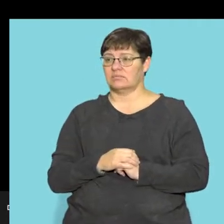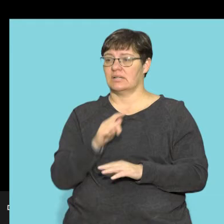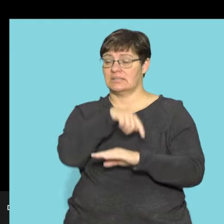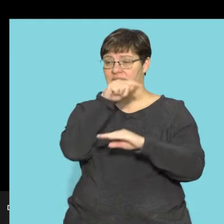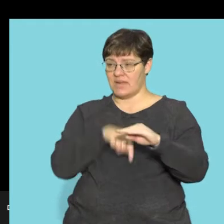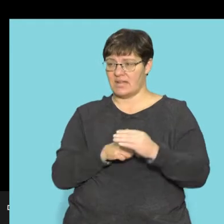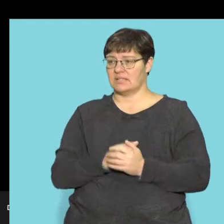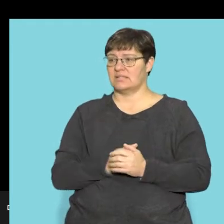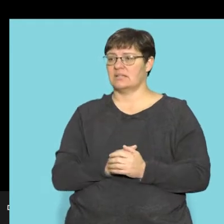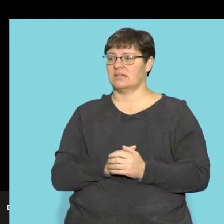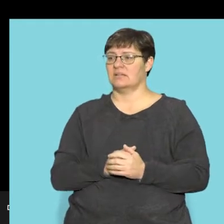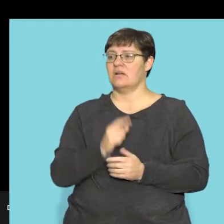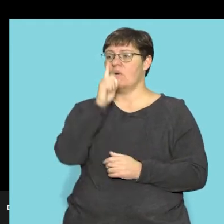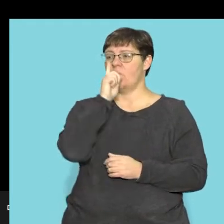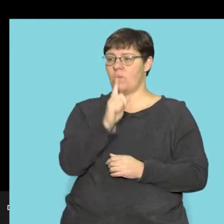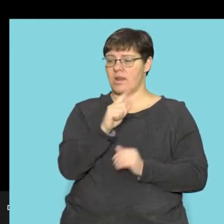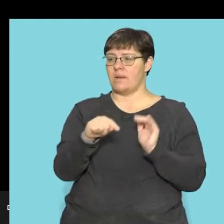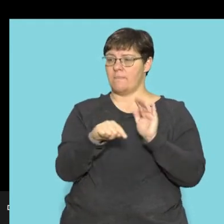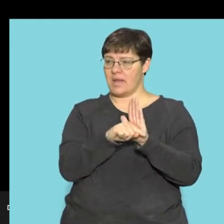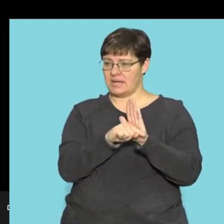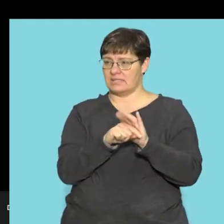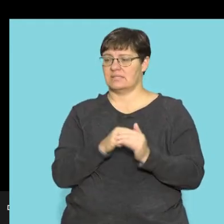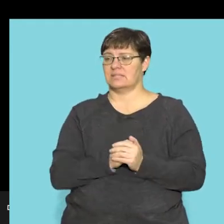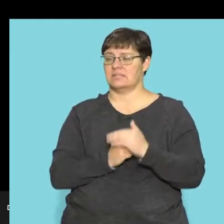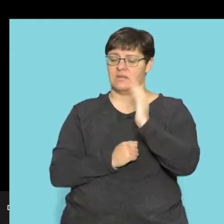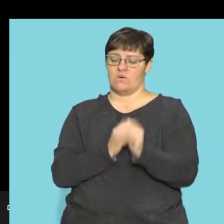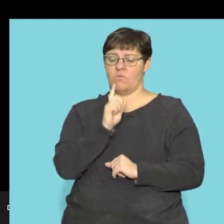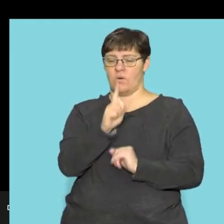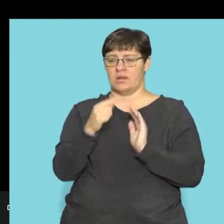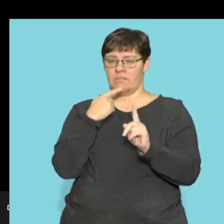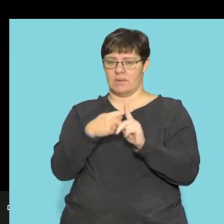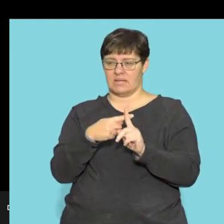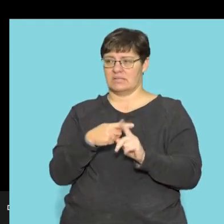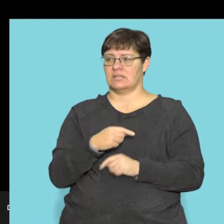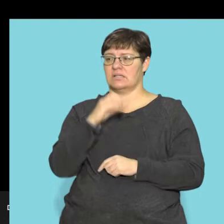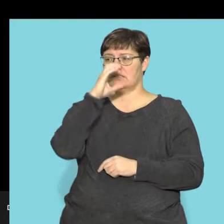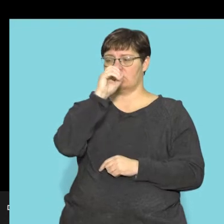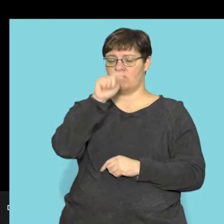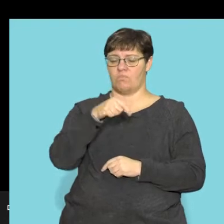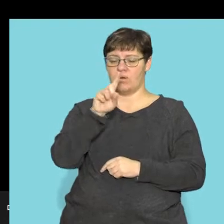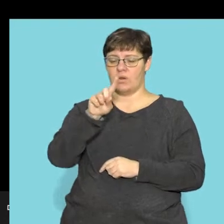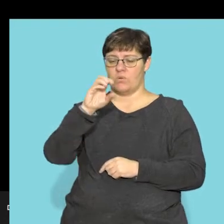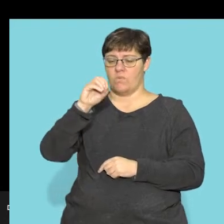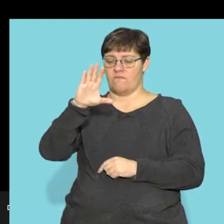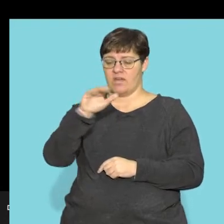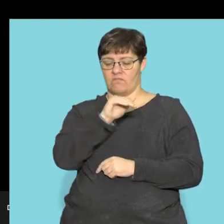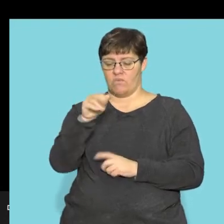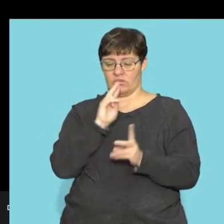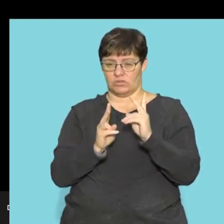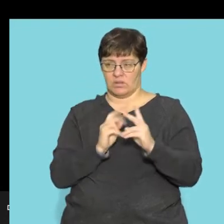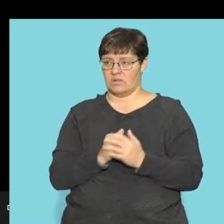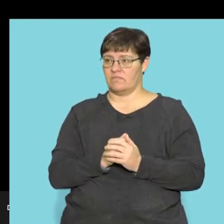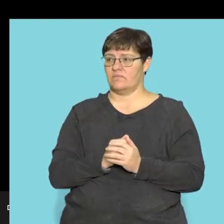So divide this by 1 minus, in the bracket I have 1 plus